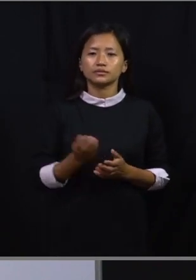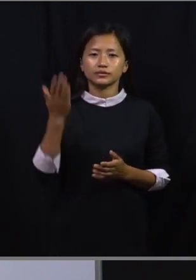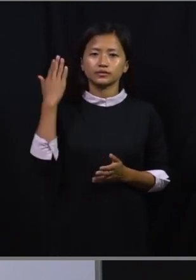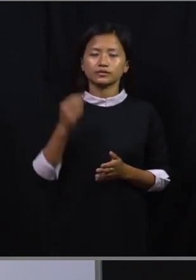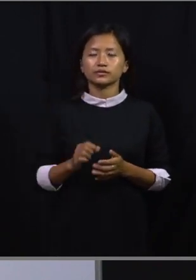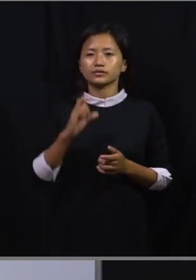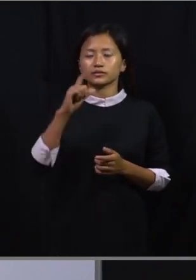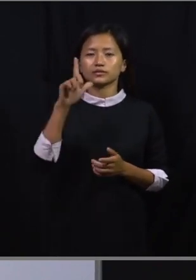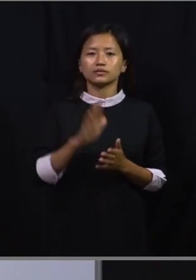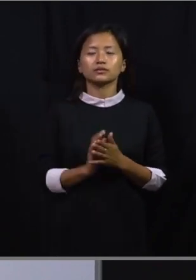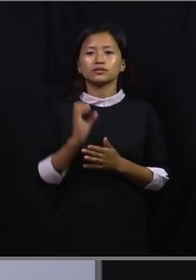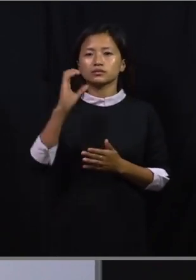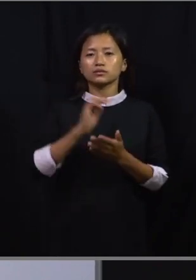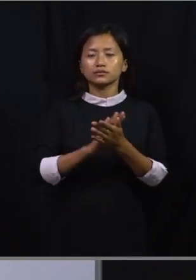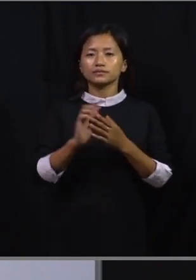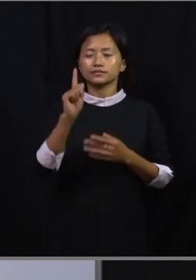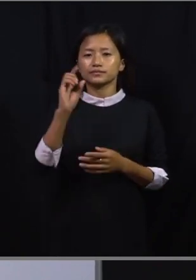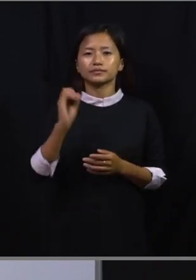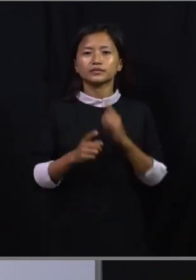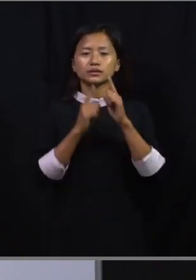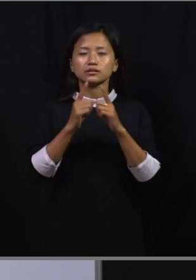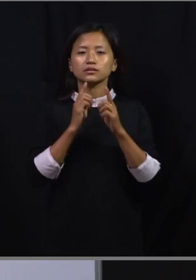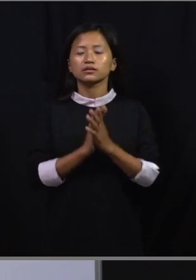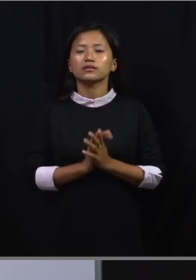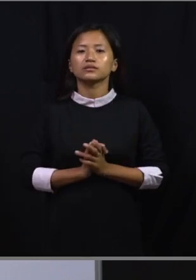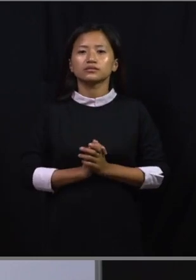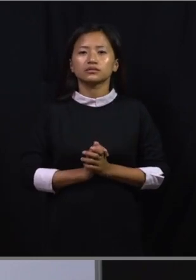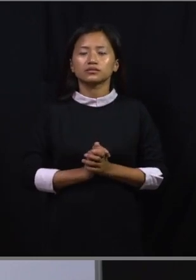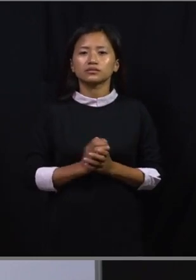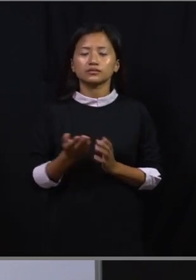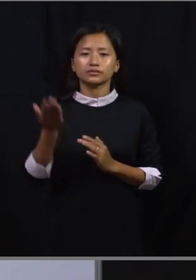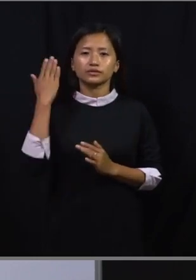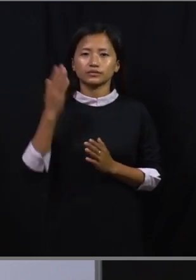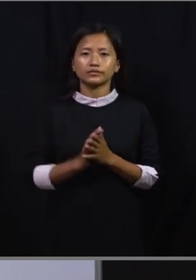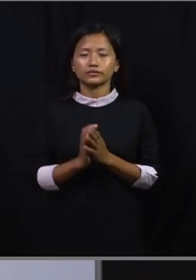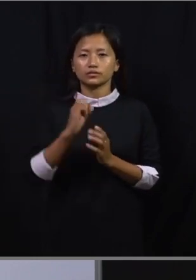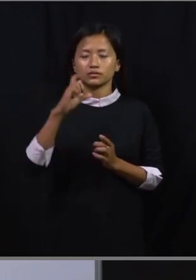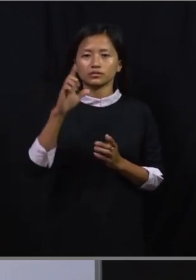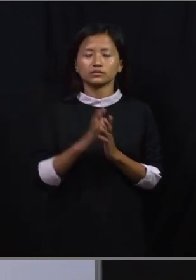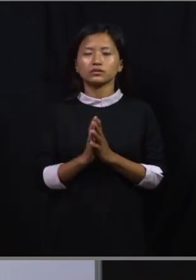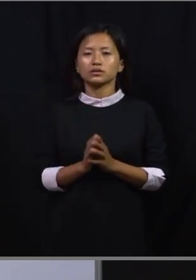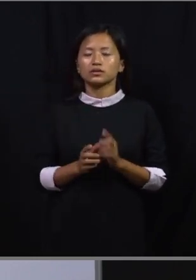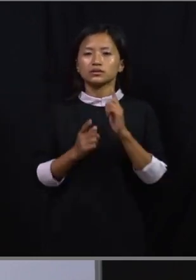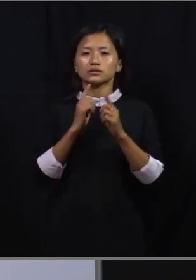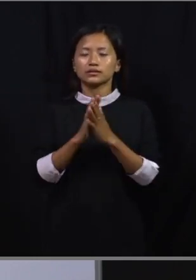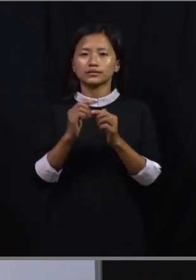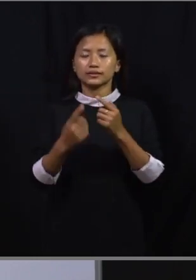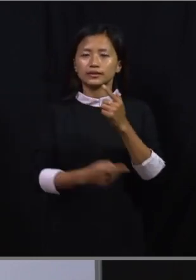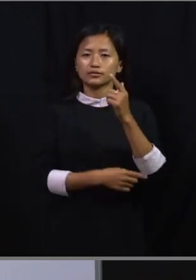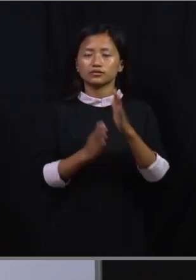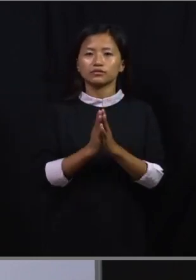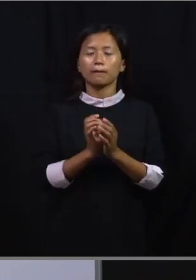previous session, that is on chapter 10. We are discussing in the previous session we have discussed the end of